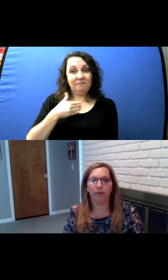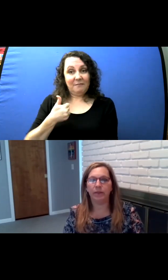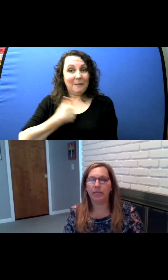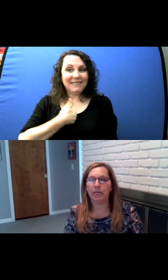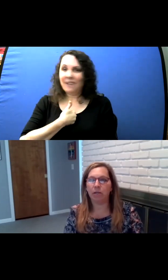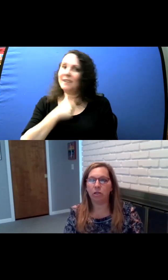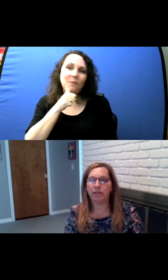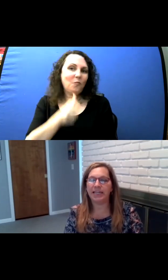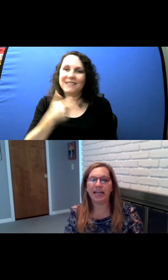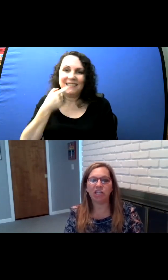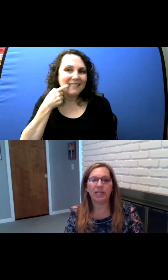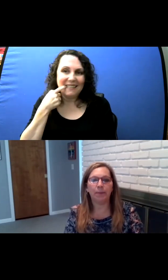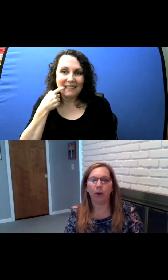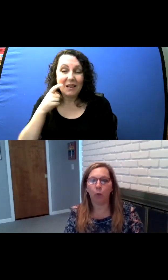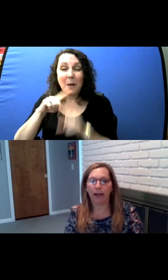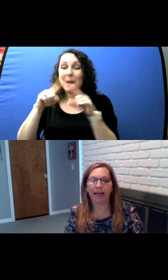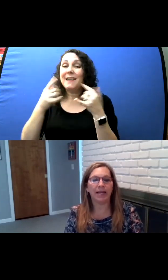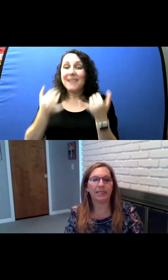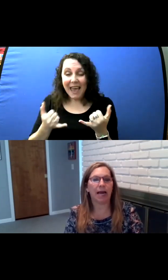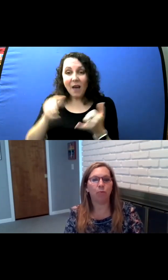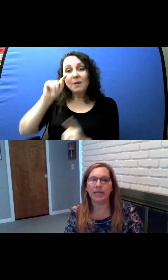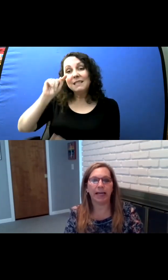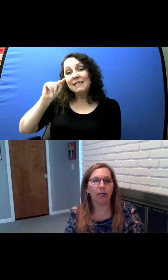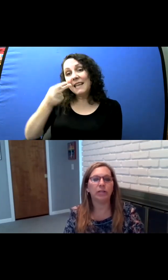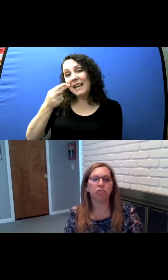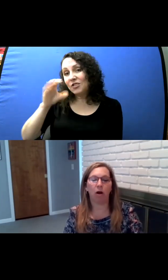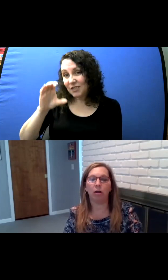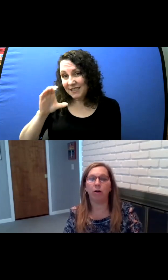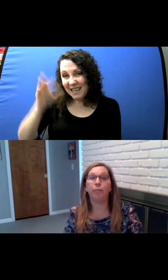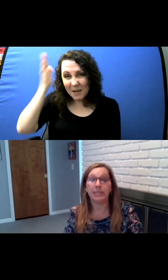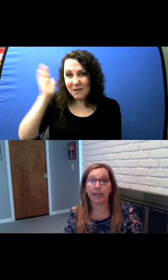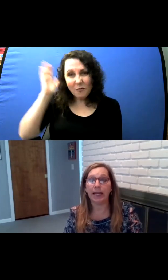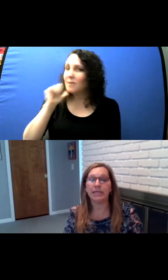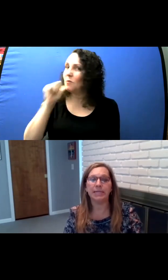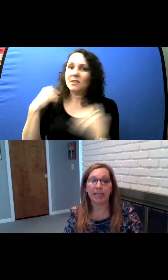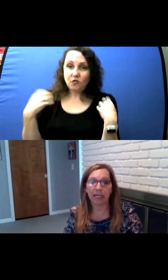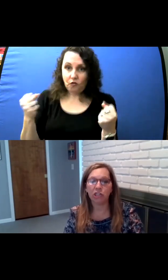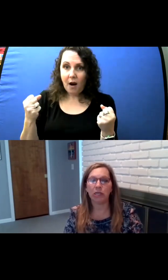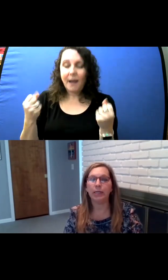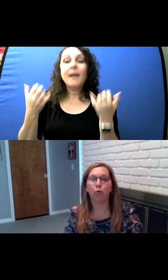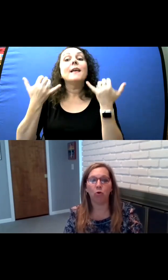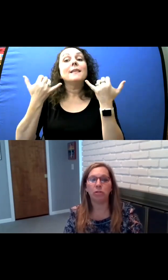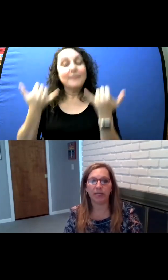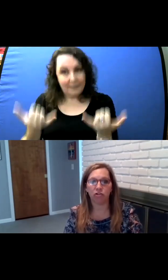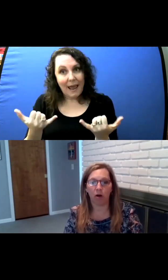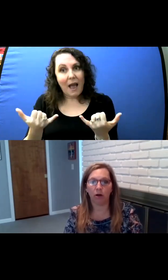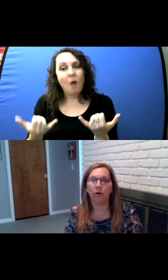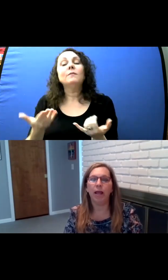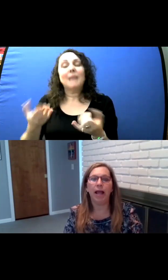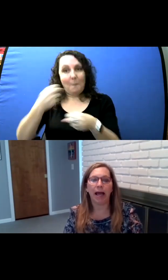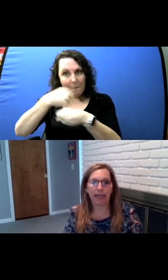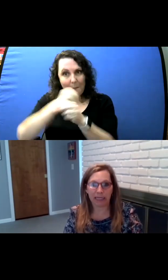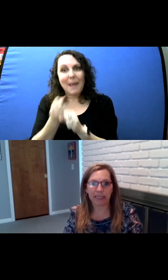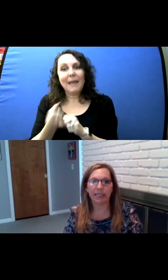addictive. The THC in marijuana at that time was not nearly strong enough, but today it's intentionally grown to be